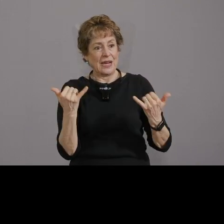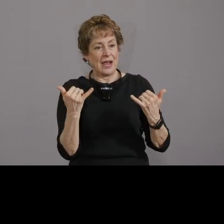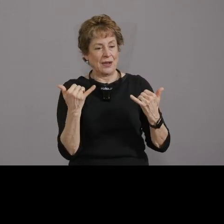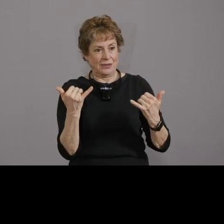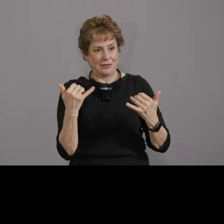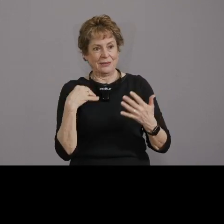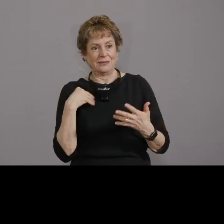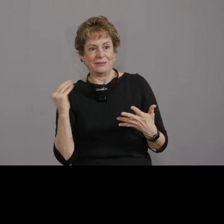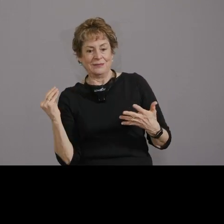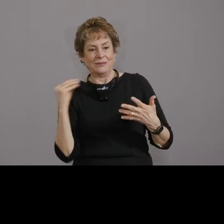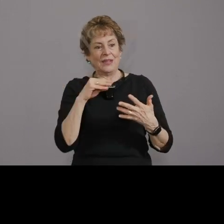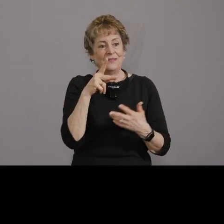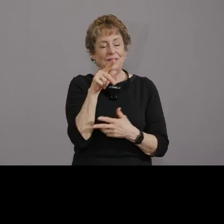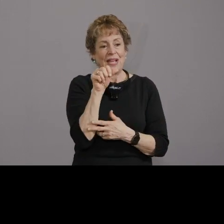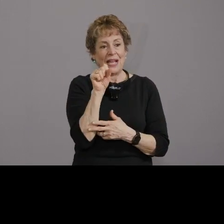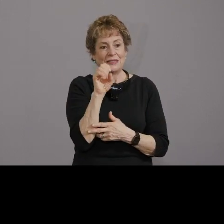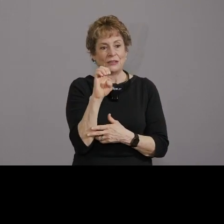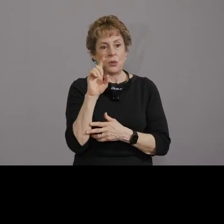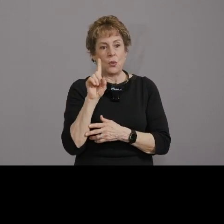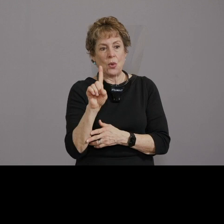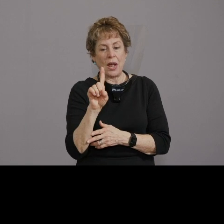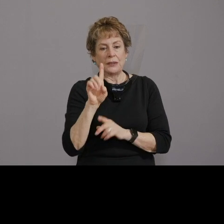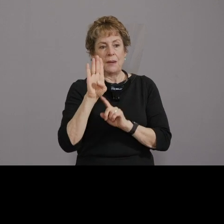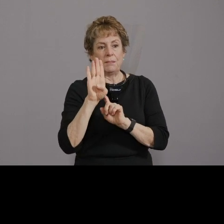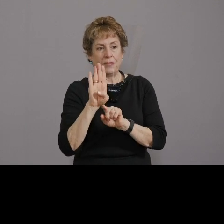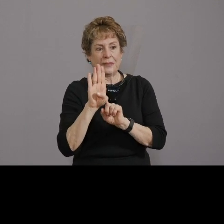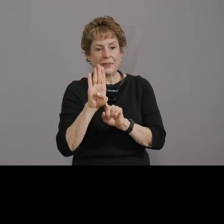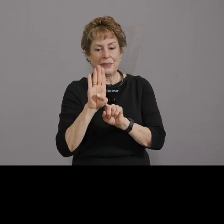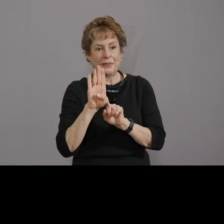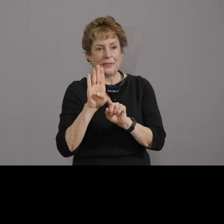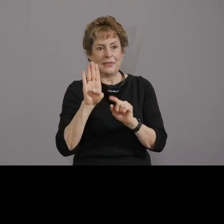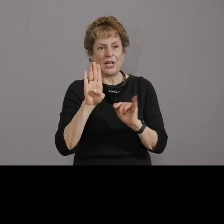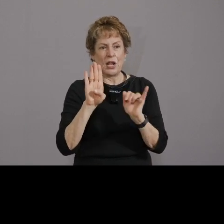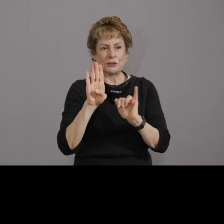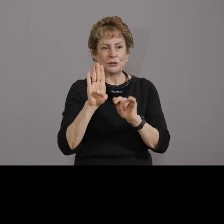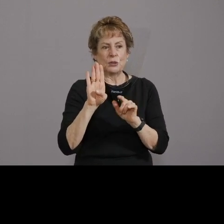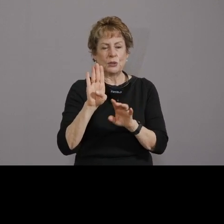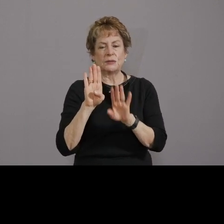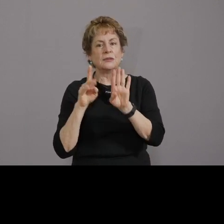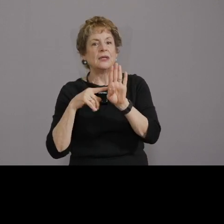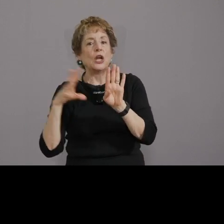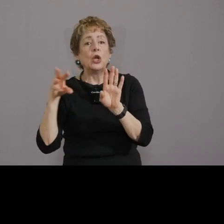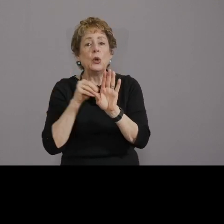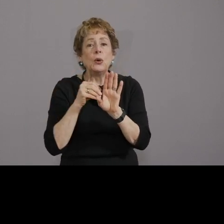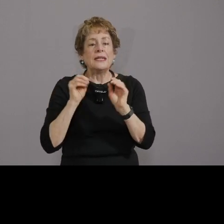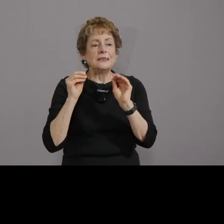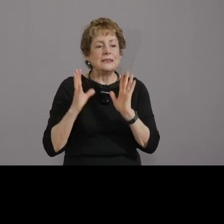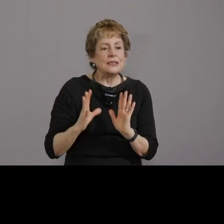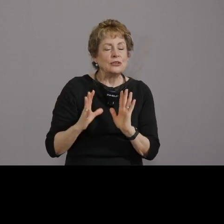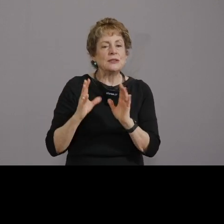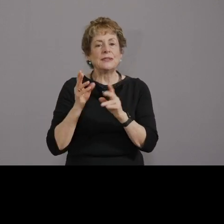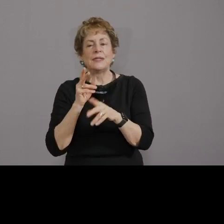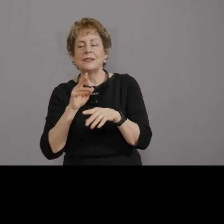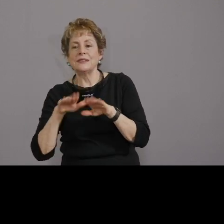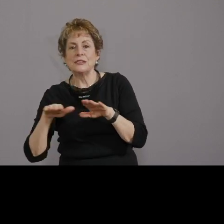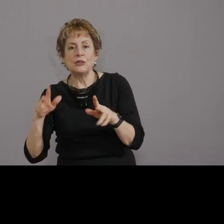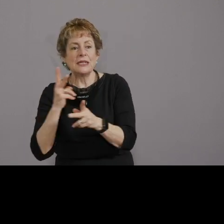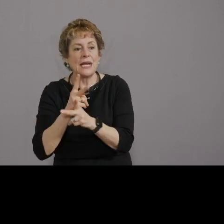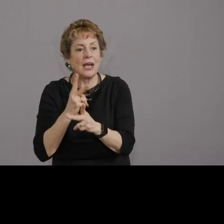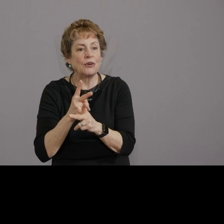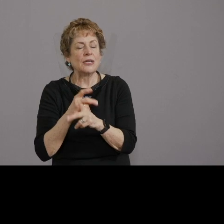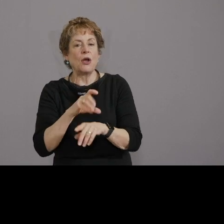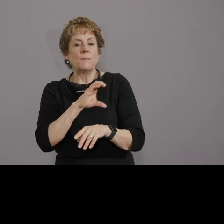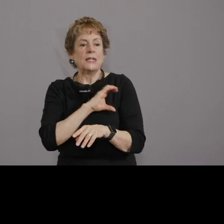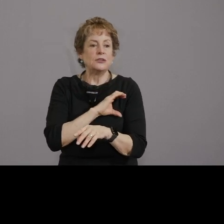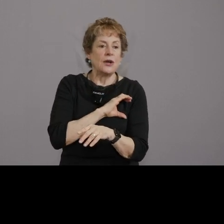our education and childcare services and our protective services occupations, which includes law enforcement, corrections, and